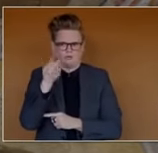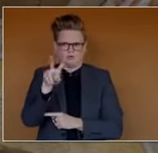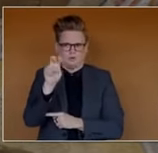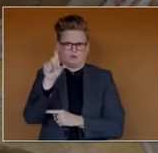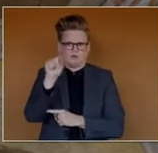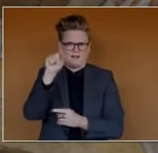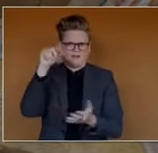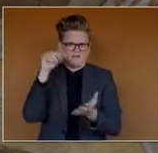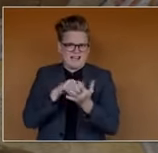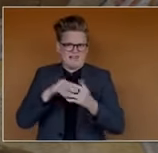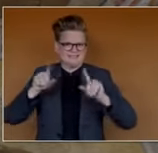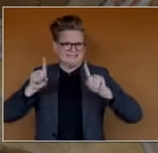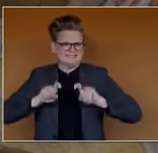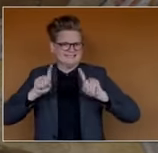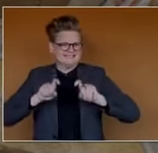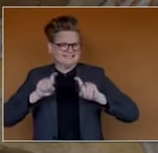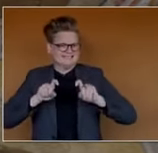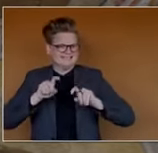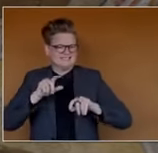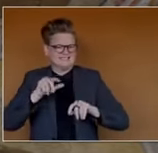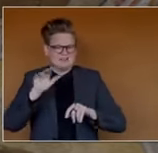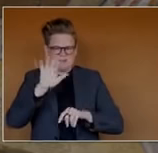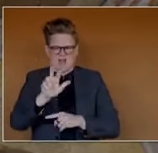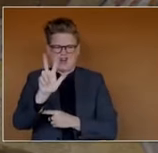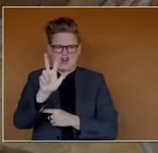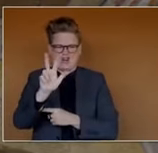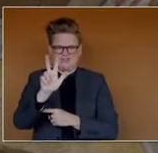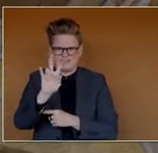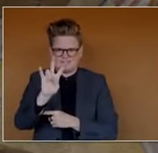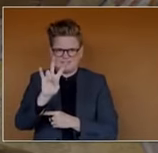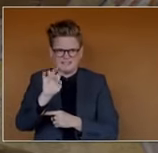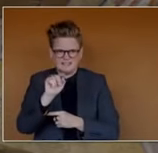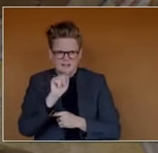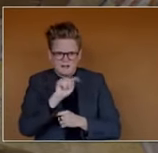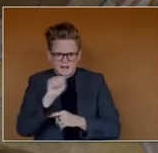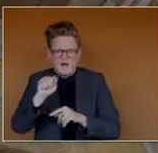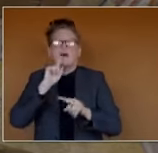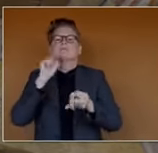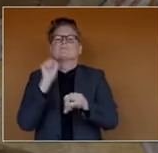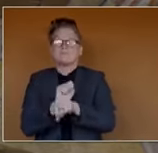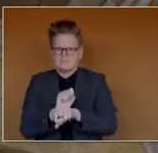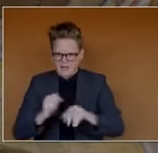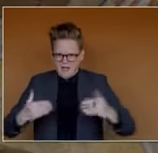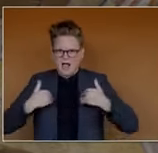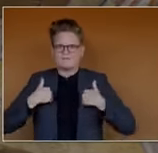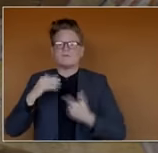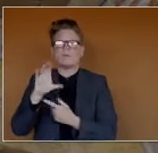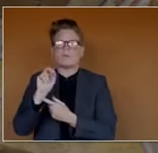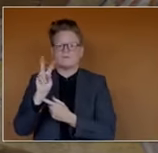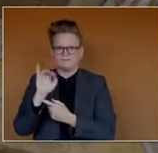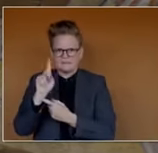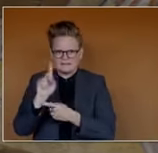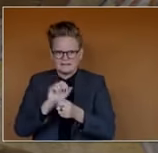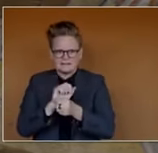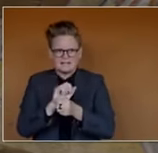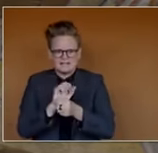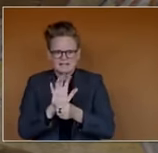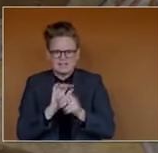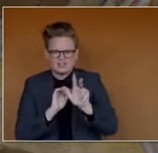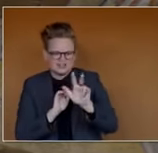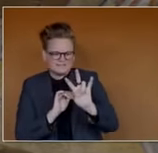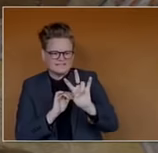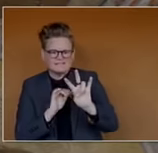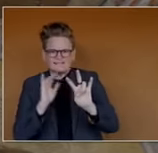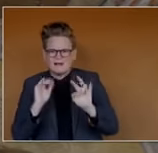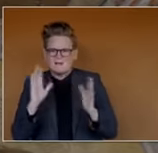1,337 individuals tested positive for COVID. Accordingly, the Senator was right, California continues to